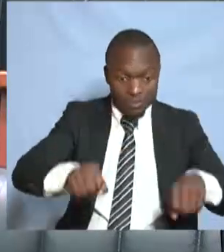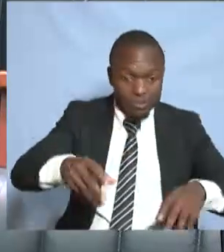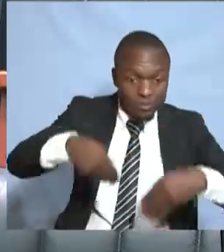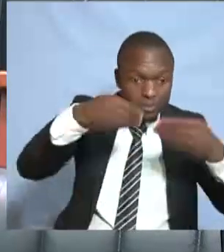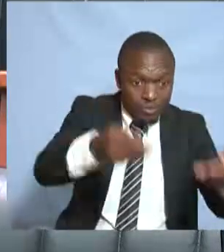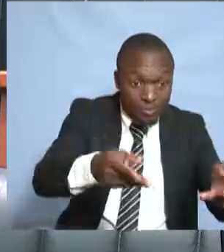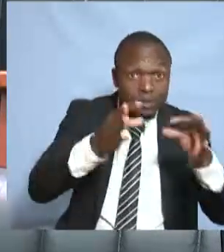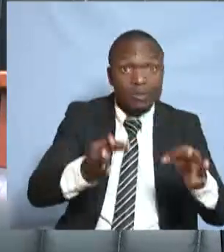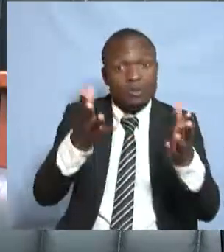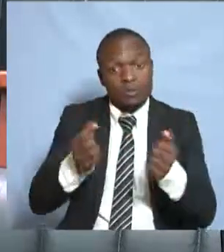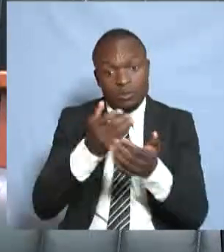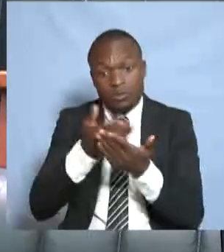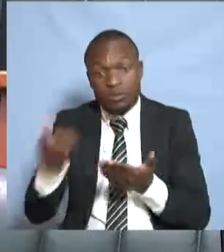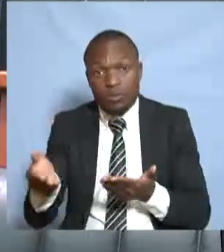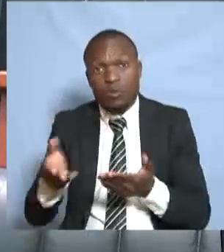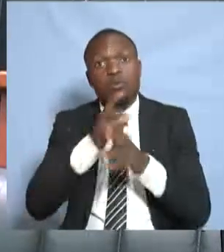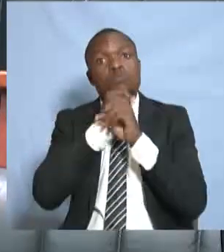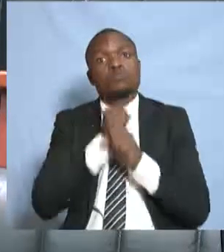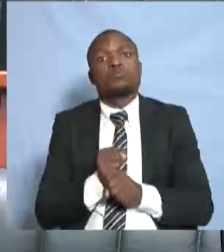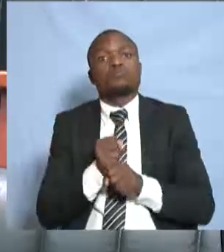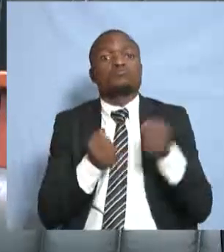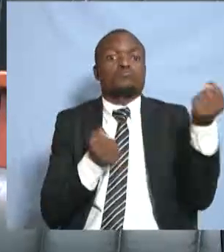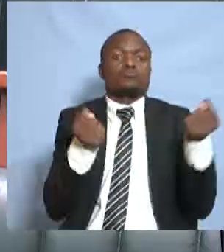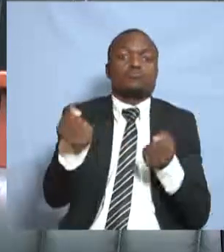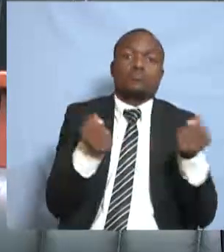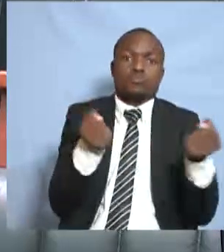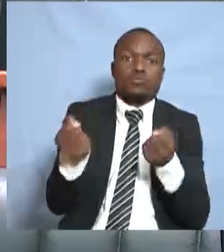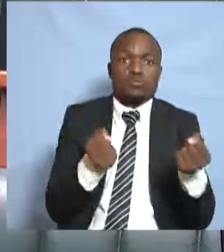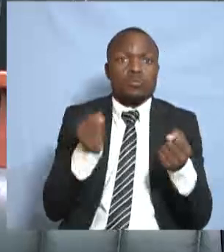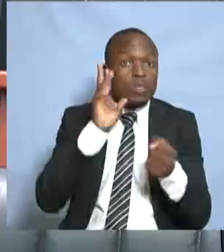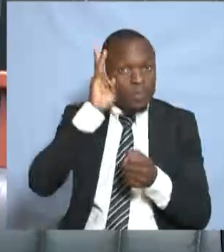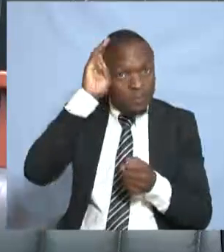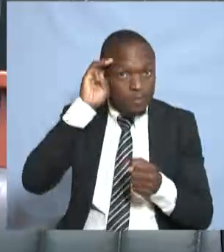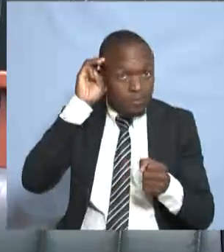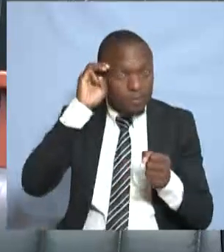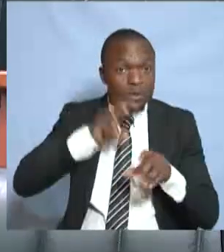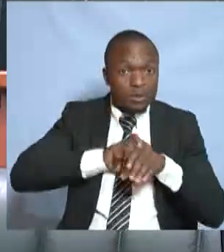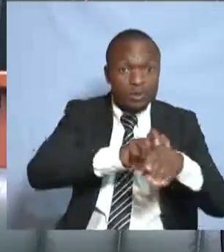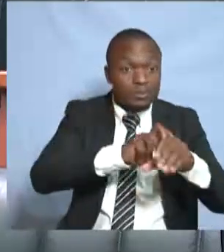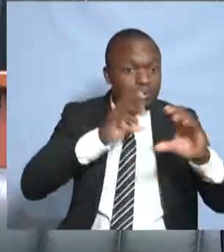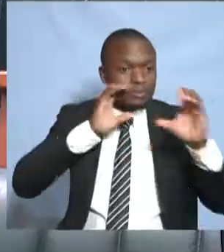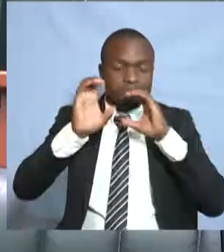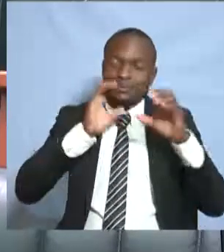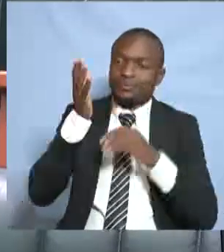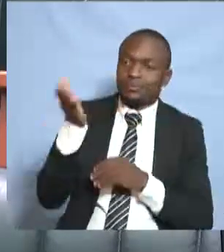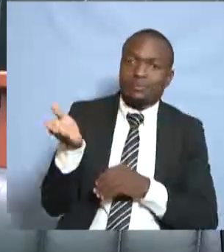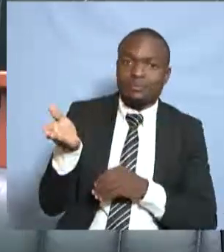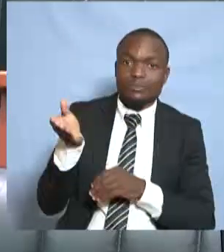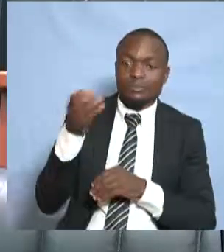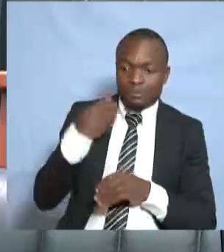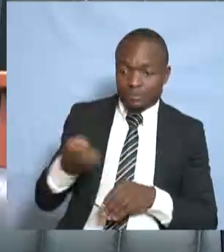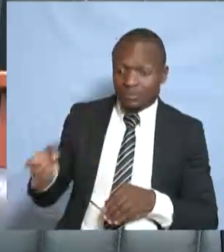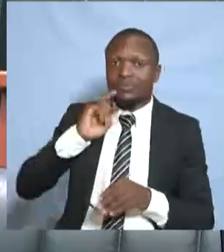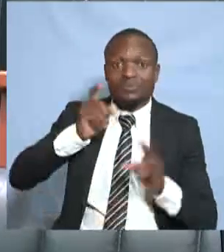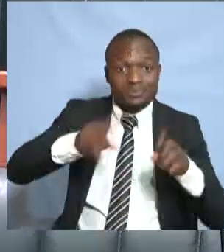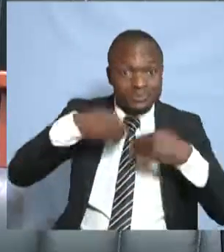a foreigner wants to buy an old van at the Ministry of Transport and Communications, for instance, that equipment should only be